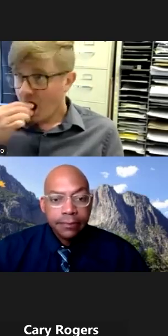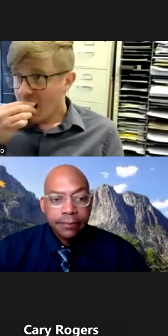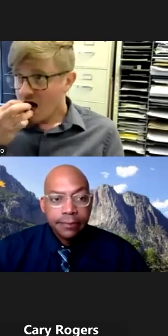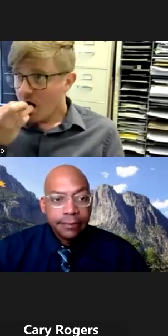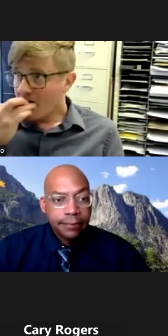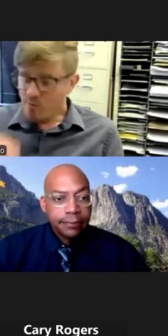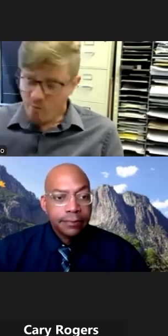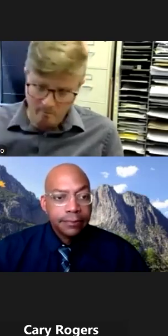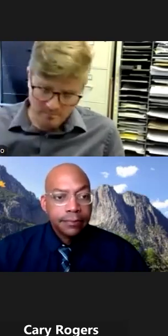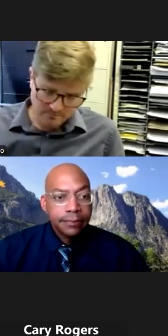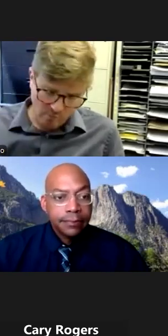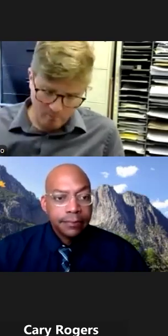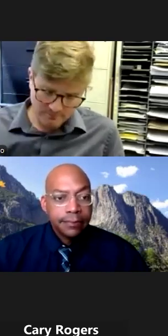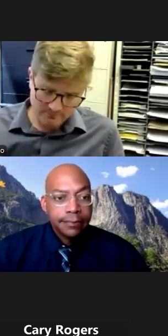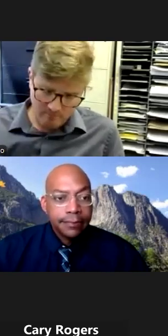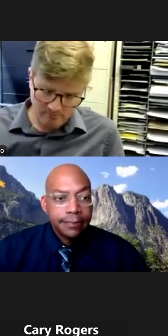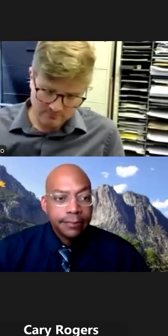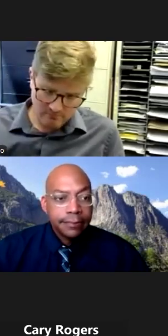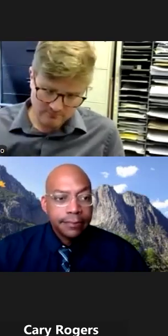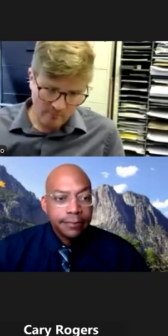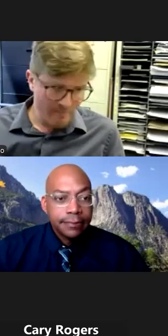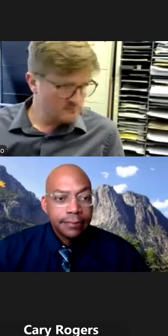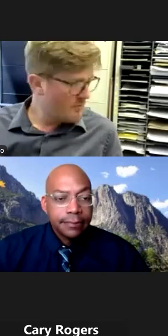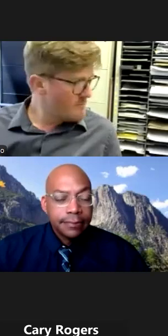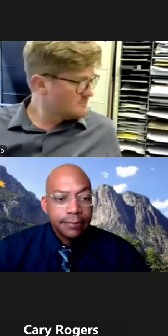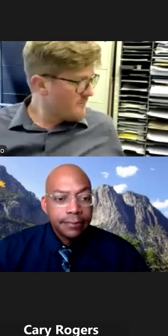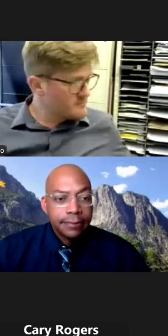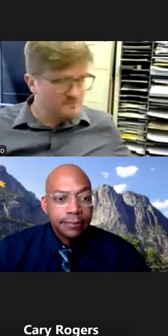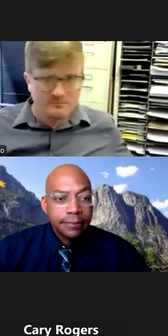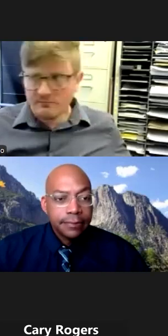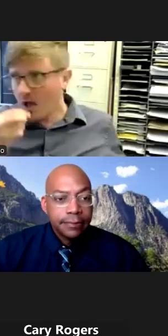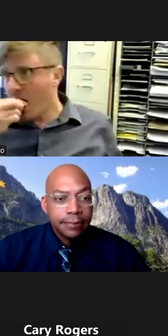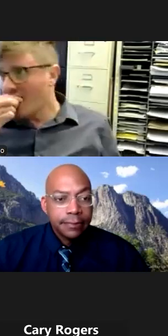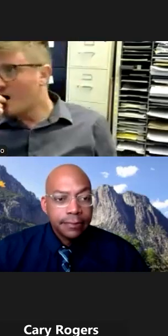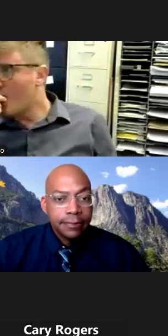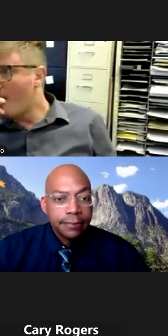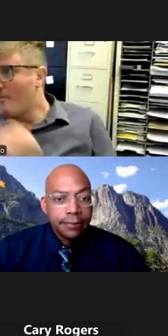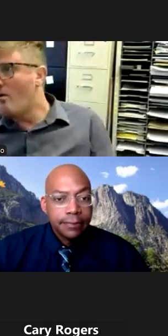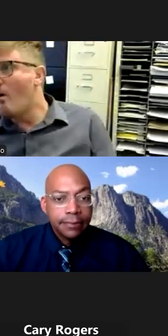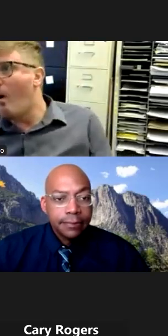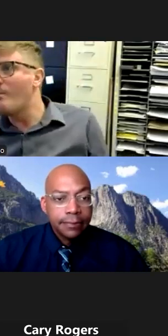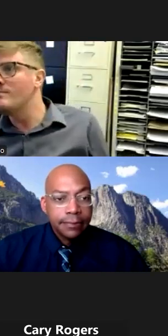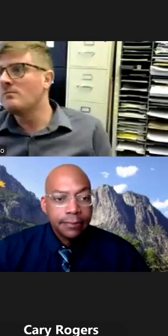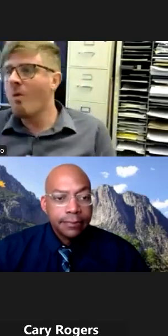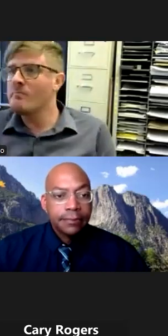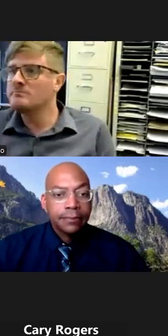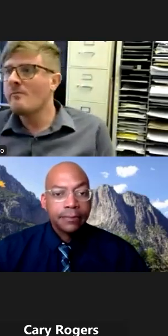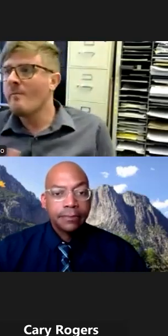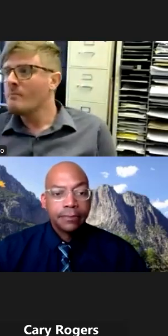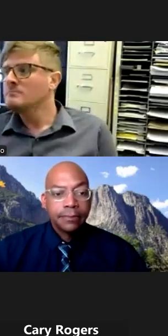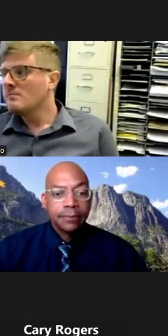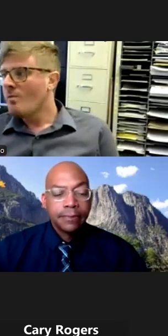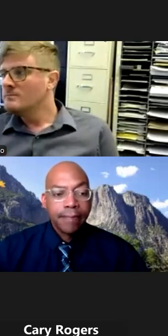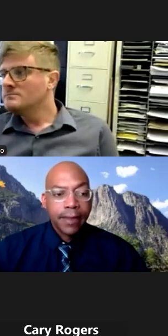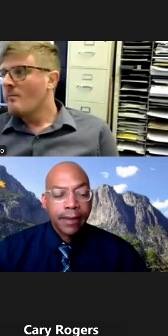those audits take. I know a lot of them are starting to try to use AI to pull updated information off the web to automatically